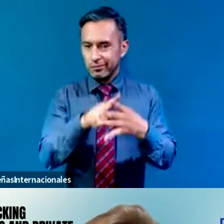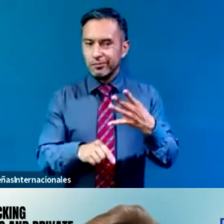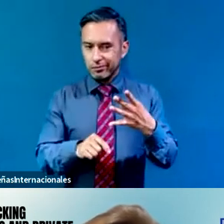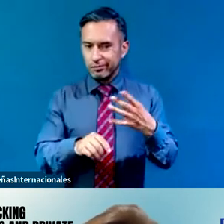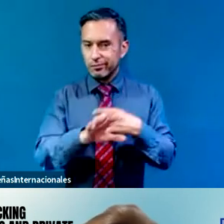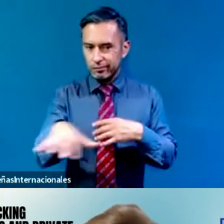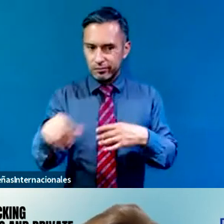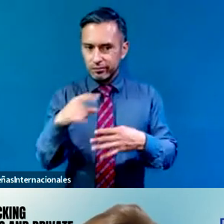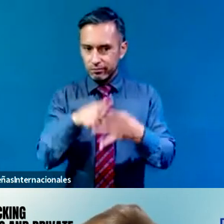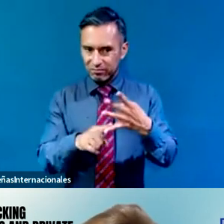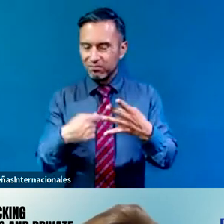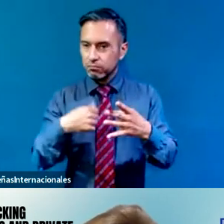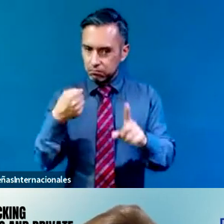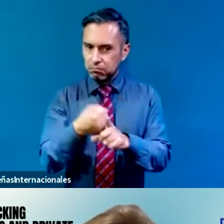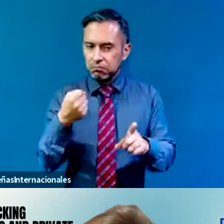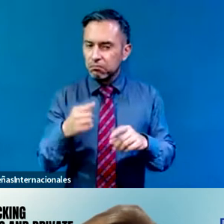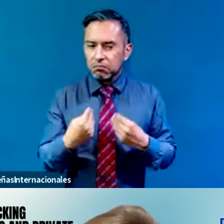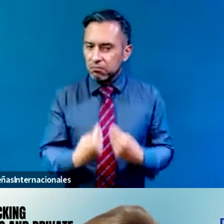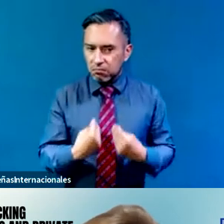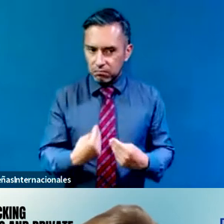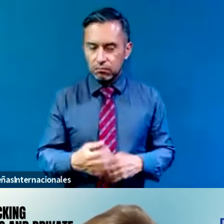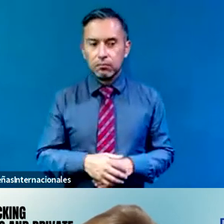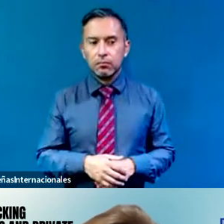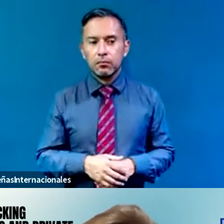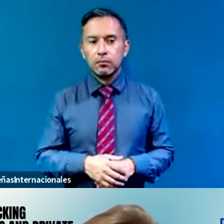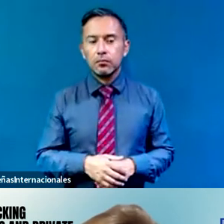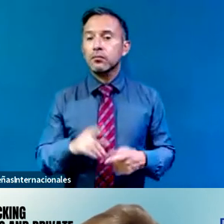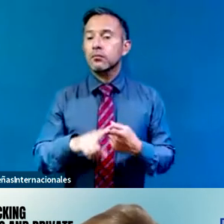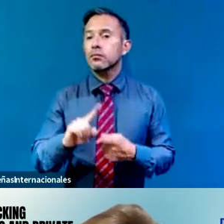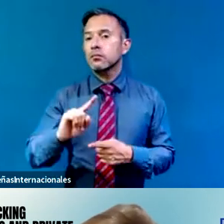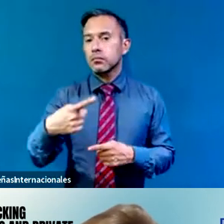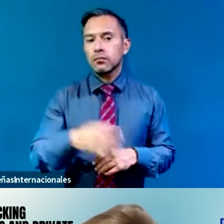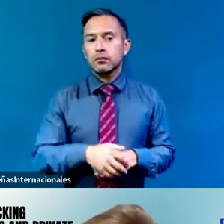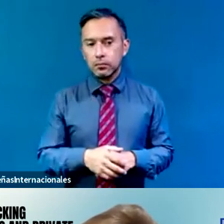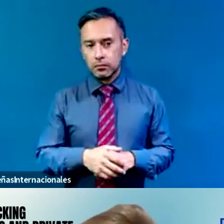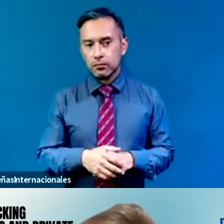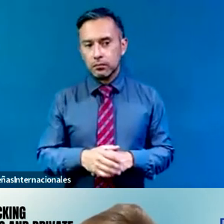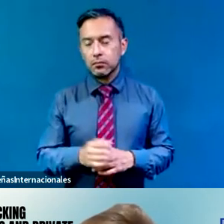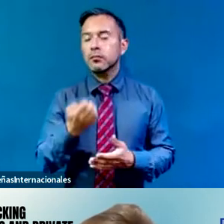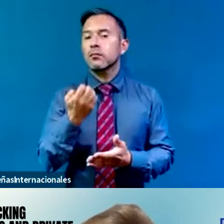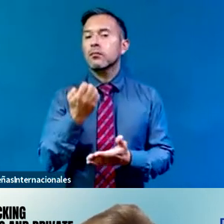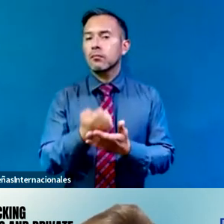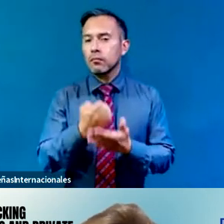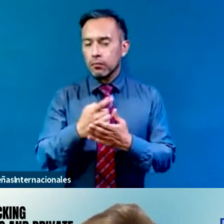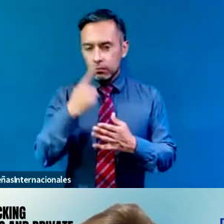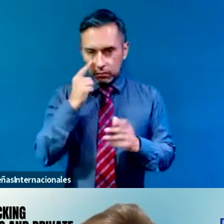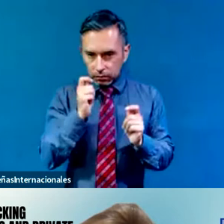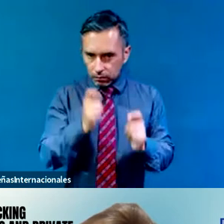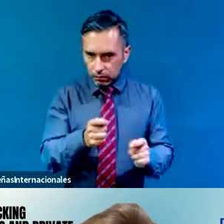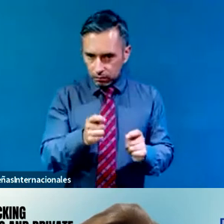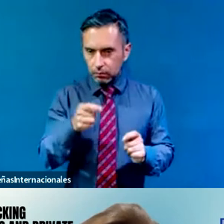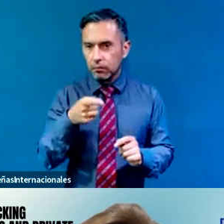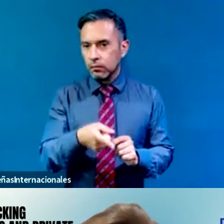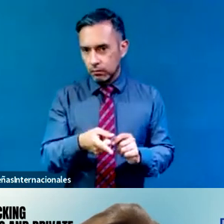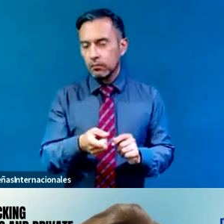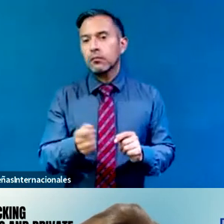economy, we want to take this invisible economy to a real economy and turn it into something we can see and acknowledge. So in particular, we believe